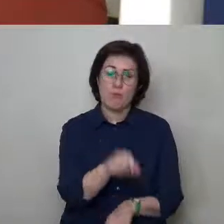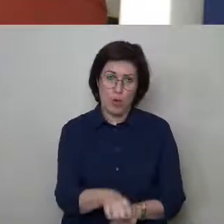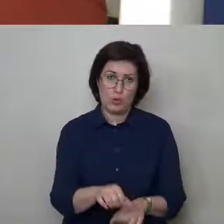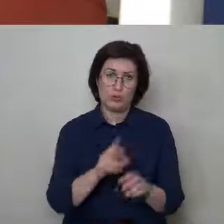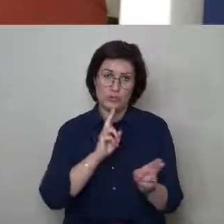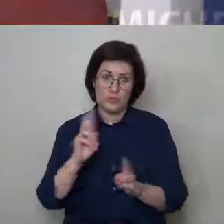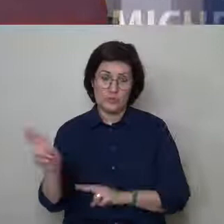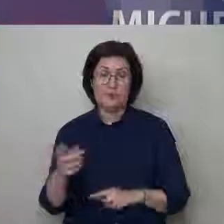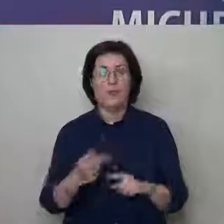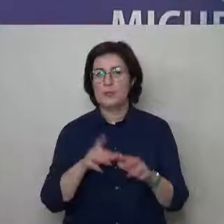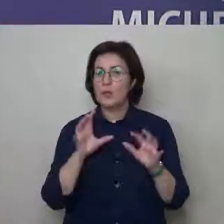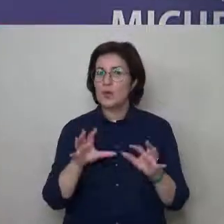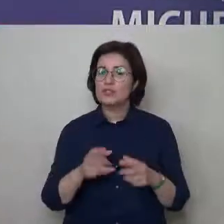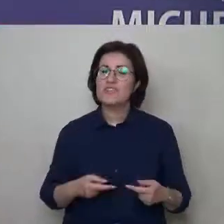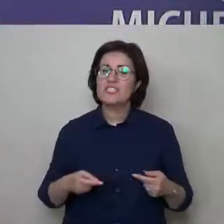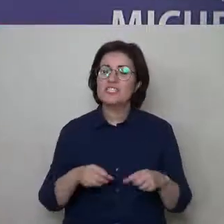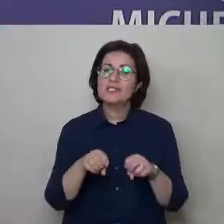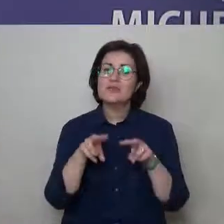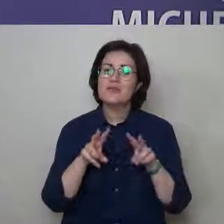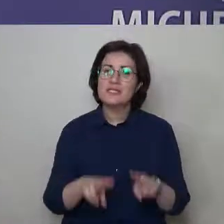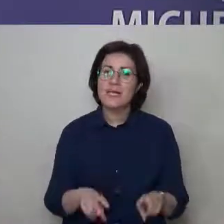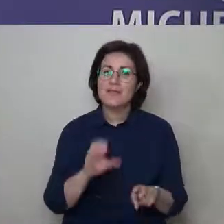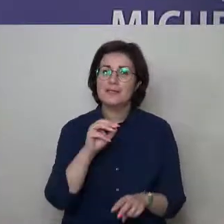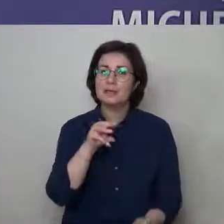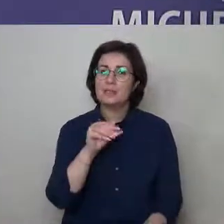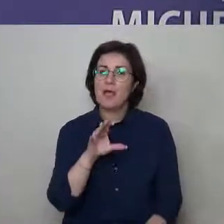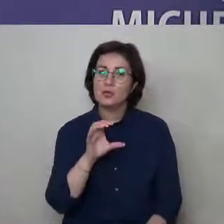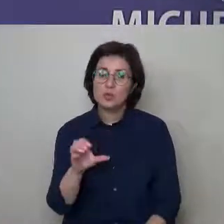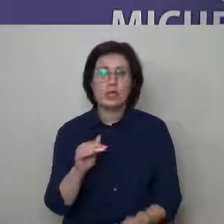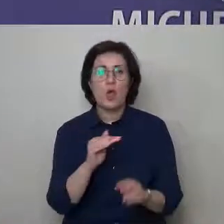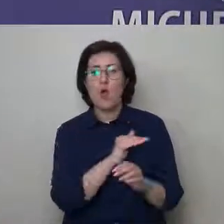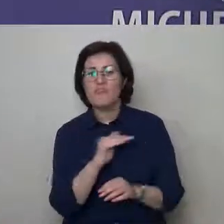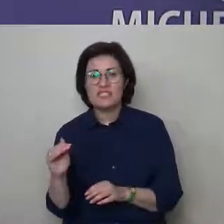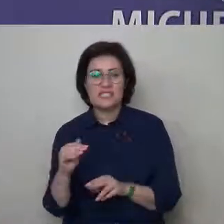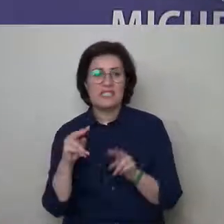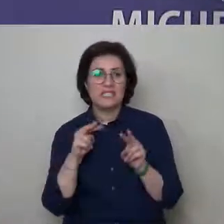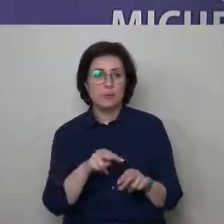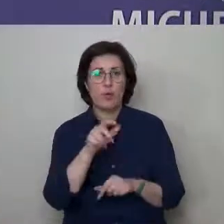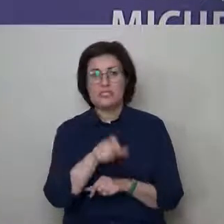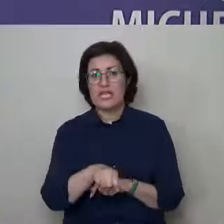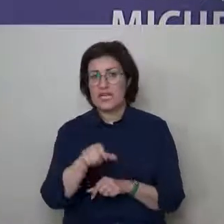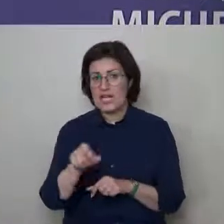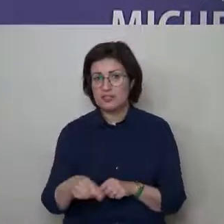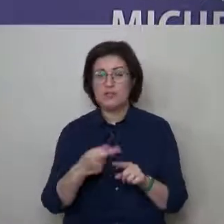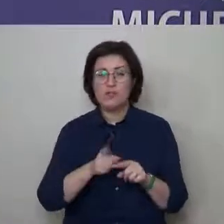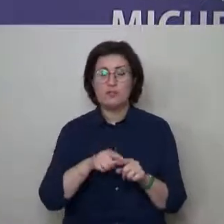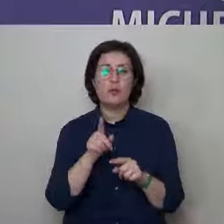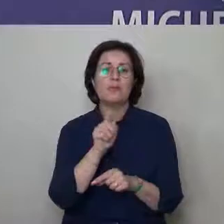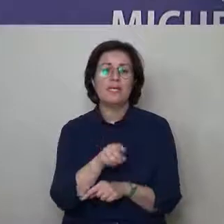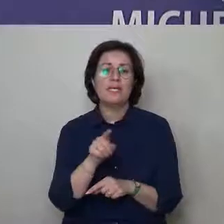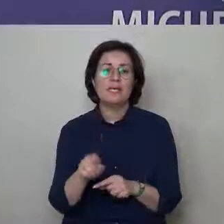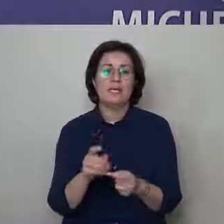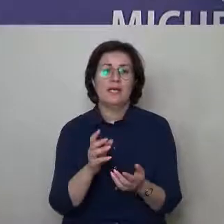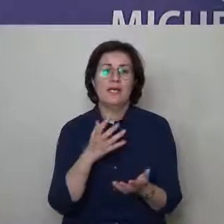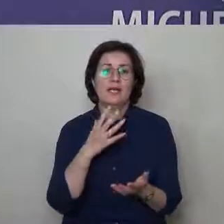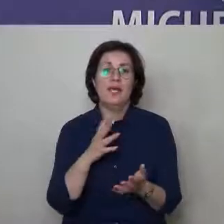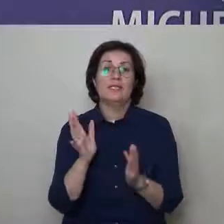have been violated. Well, because the election code gives a special status to the official